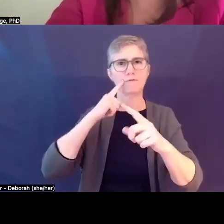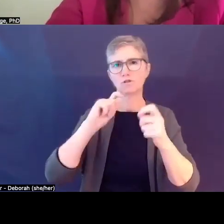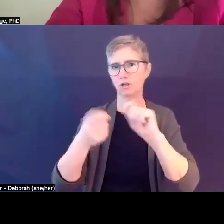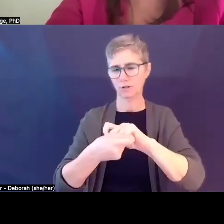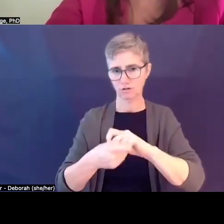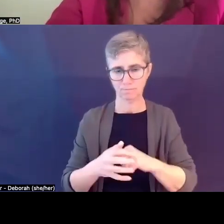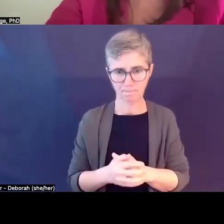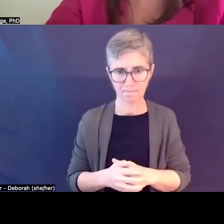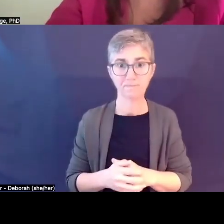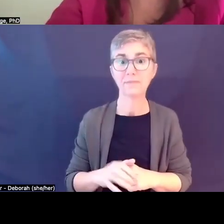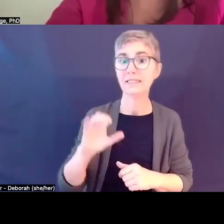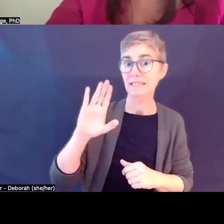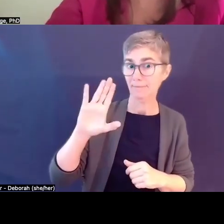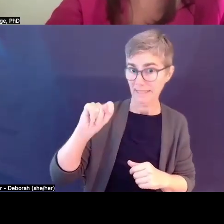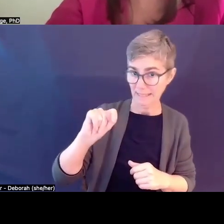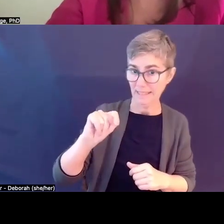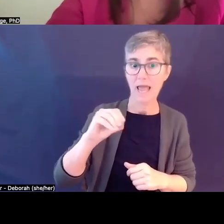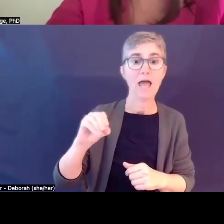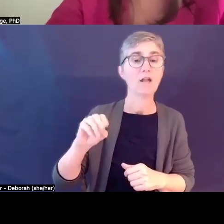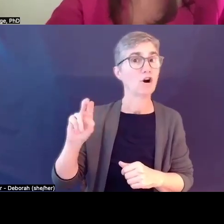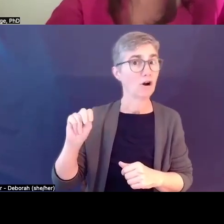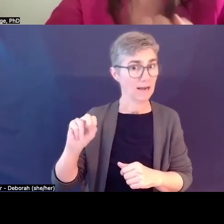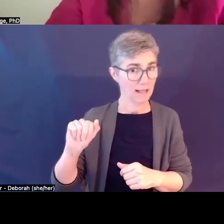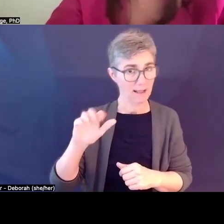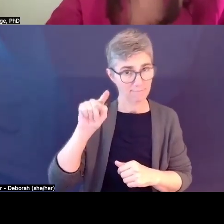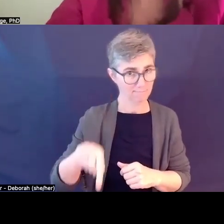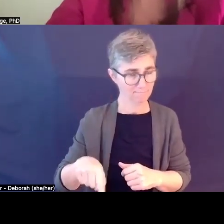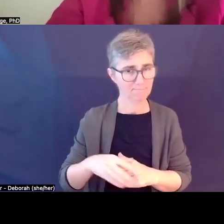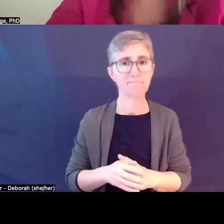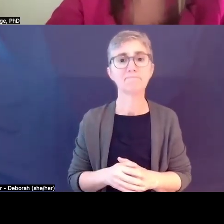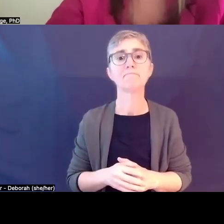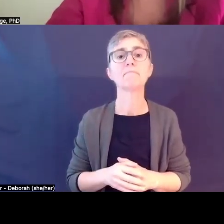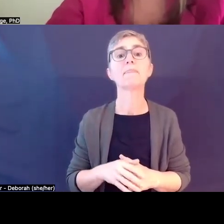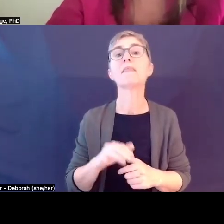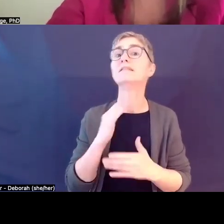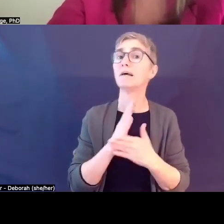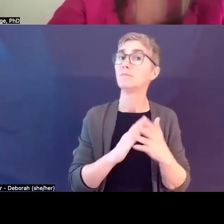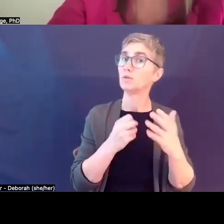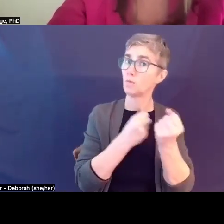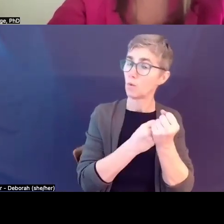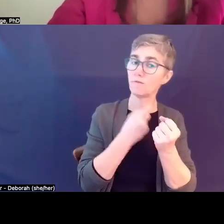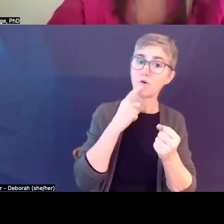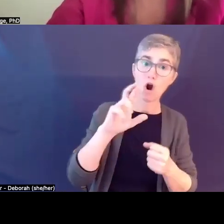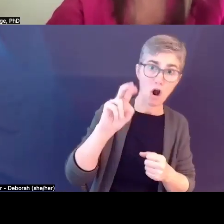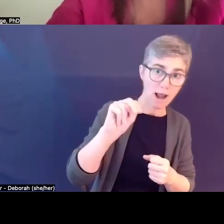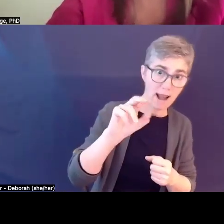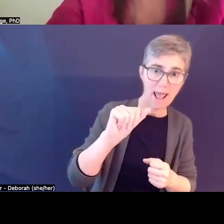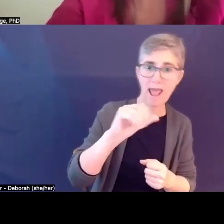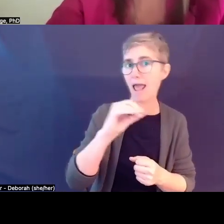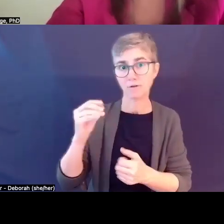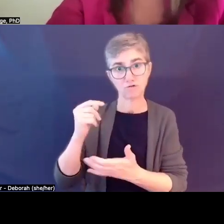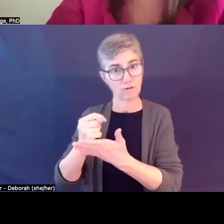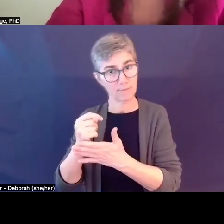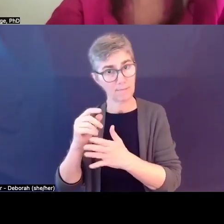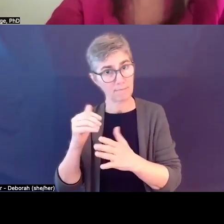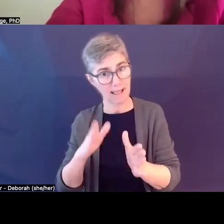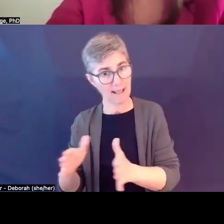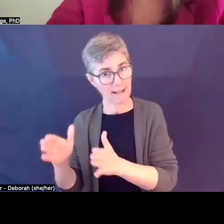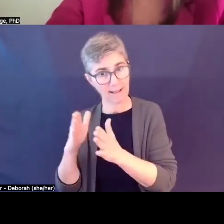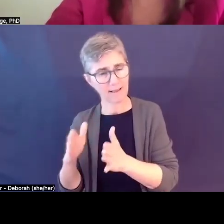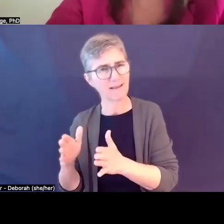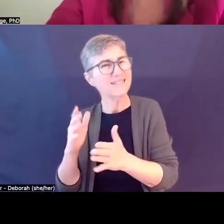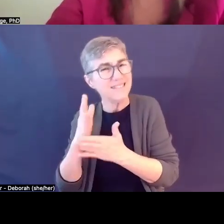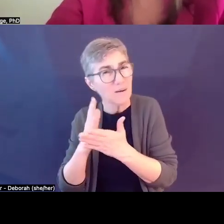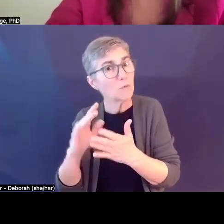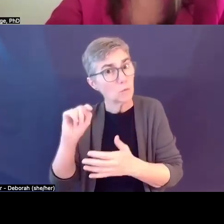for CBT and risk needs assessment. Next. Here are some supports for risk needs assessment and treatment planning. As you can see, tools